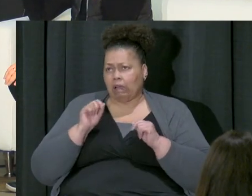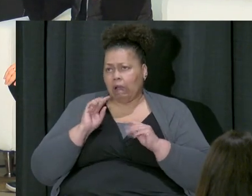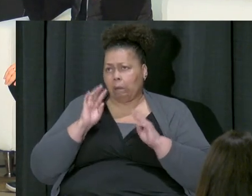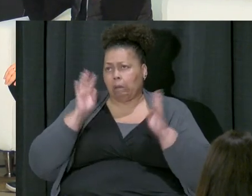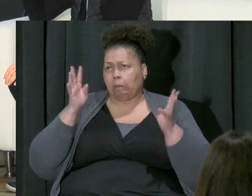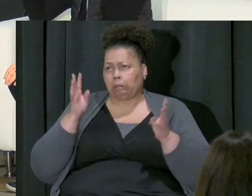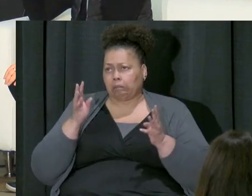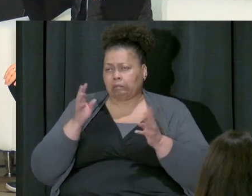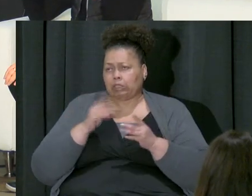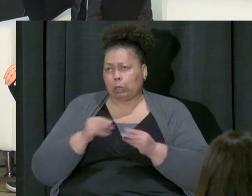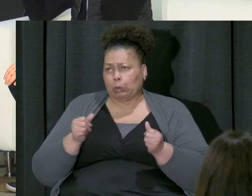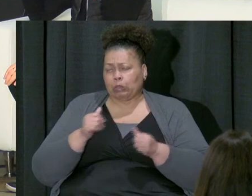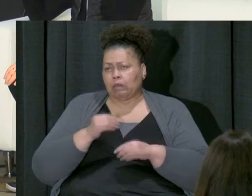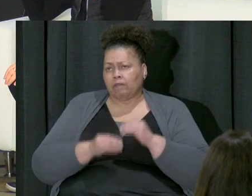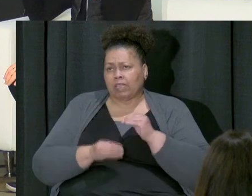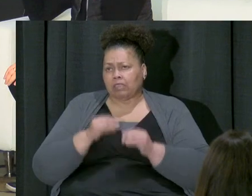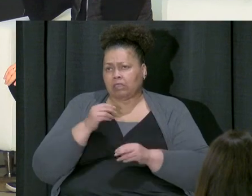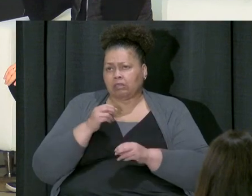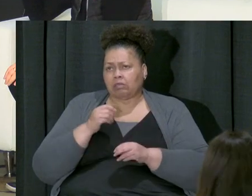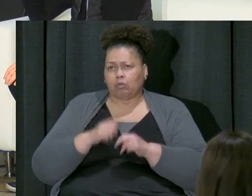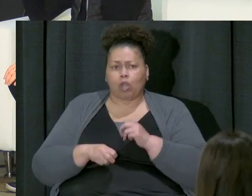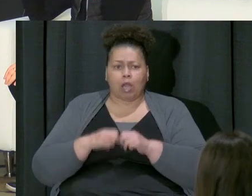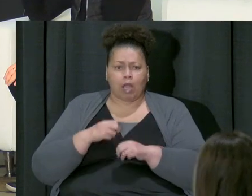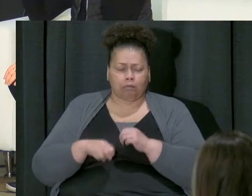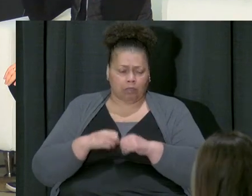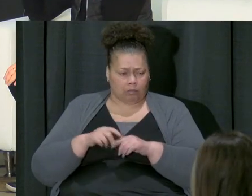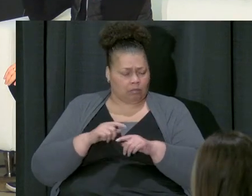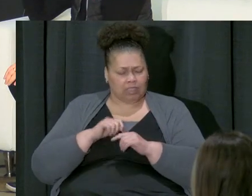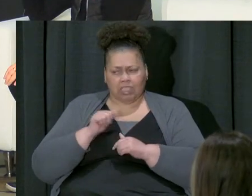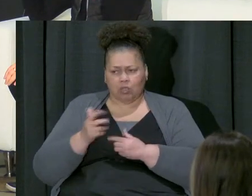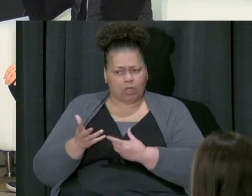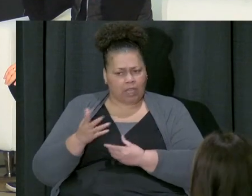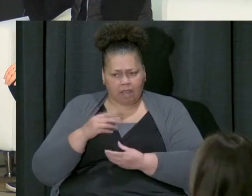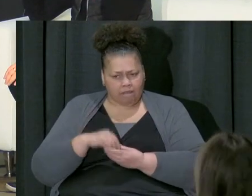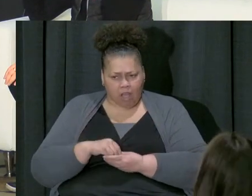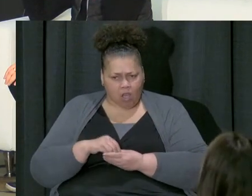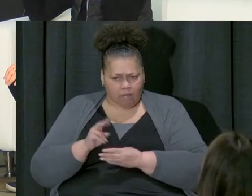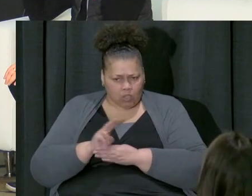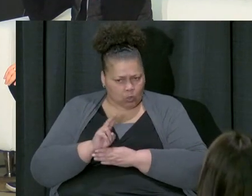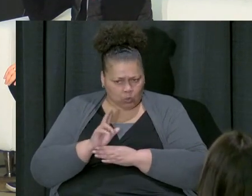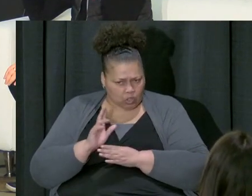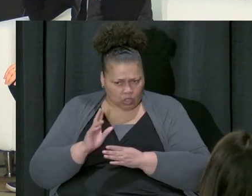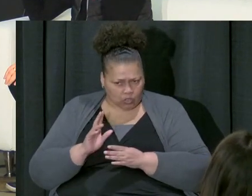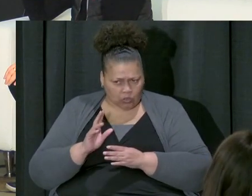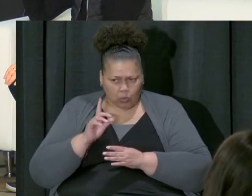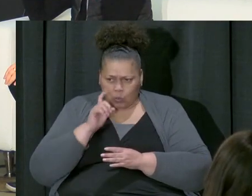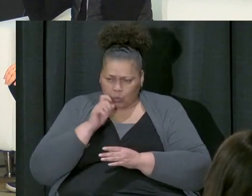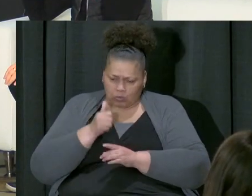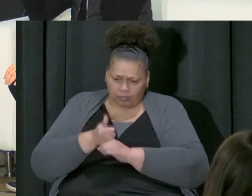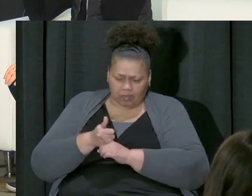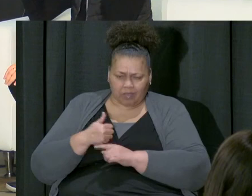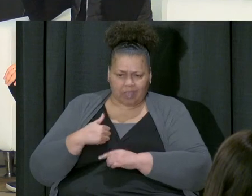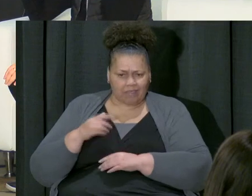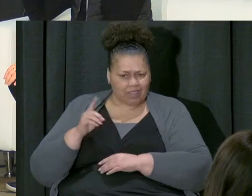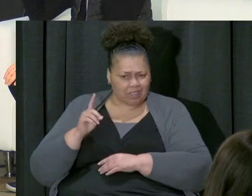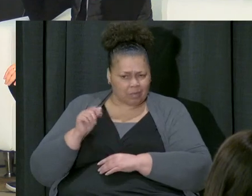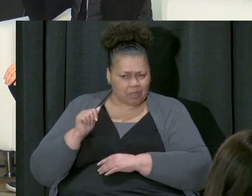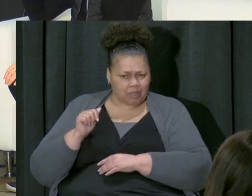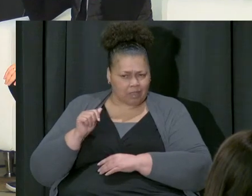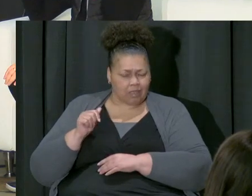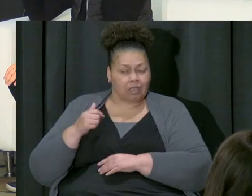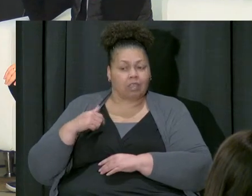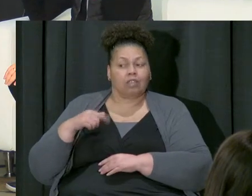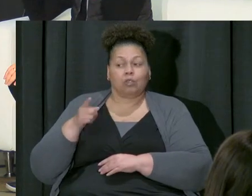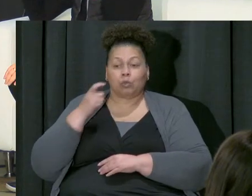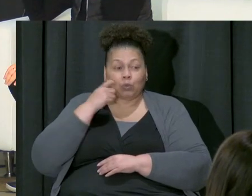this will fix the problem, right? Mm-hmm. And the reality, and then they do not involve users with disabilities. Mm-hmm. So What you just said is we get a lot of